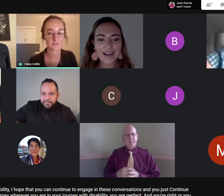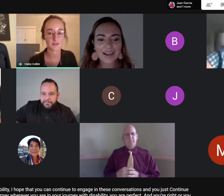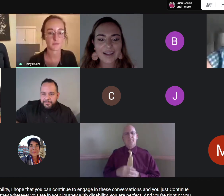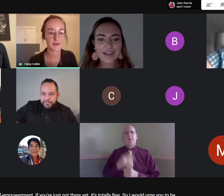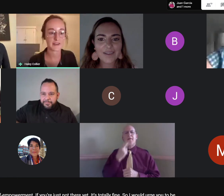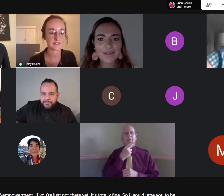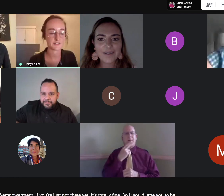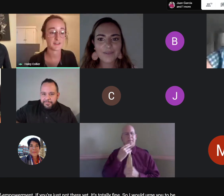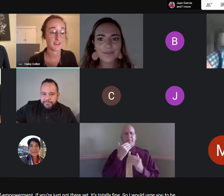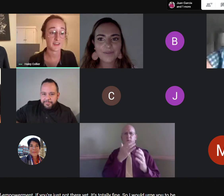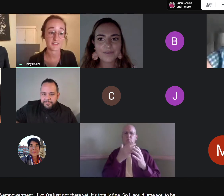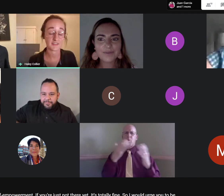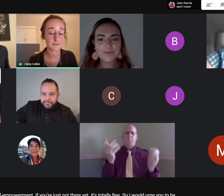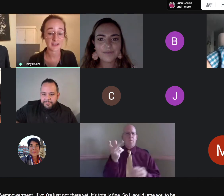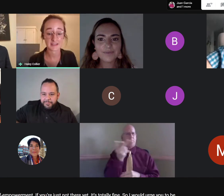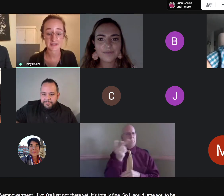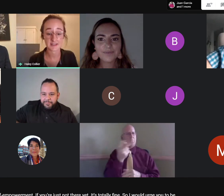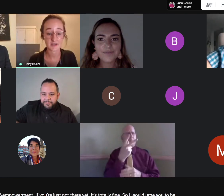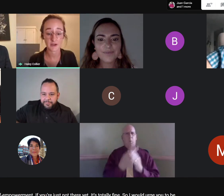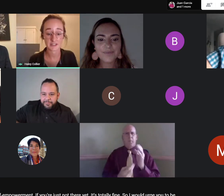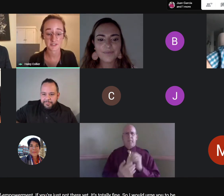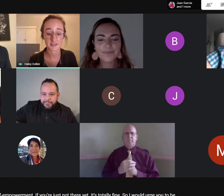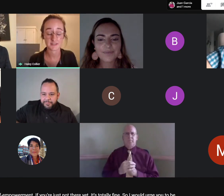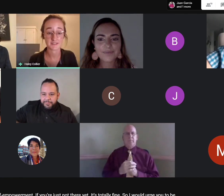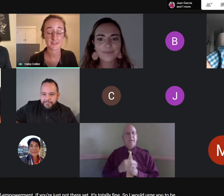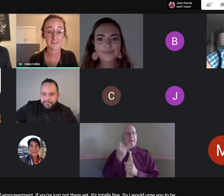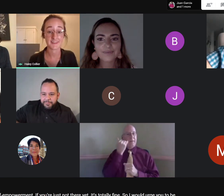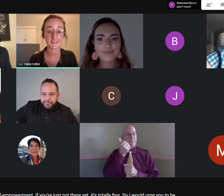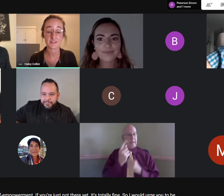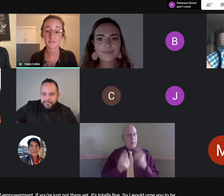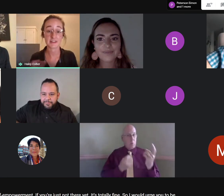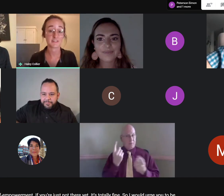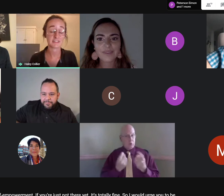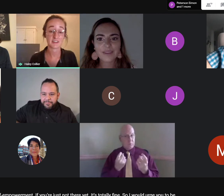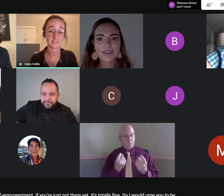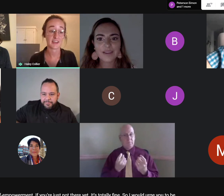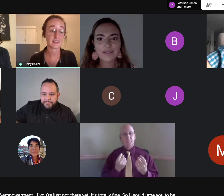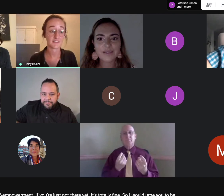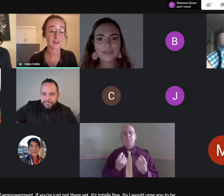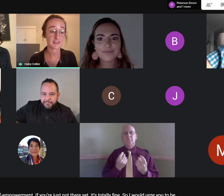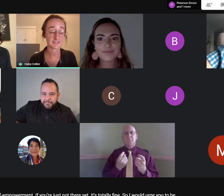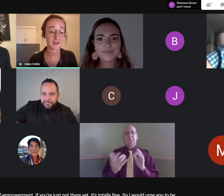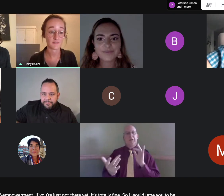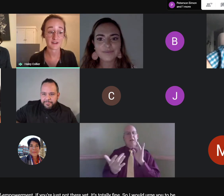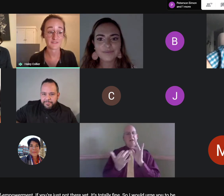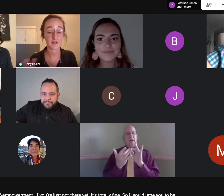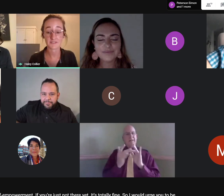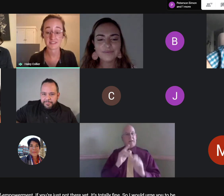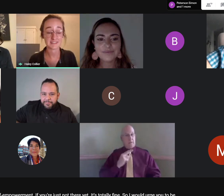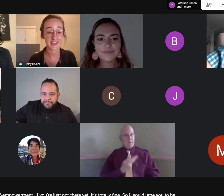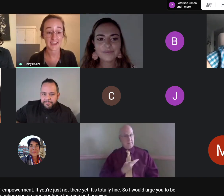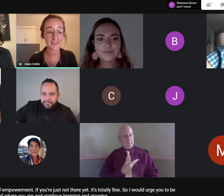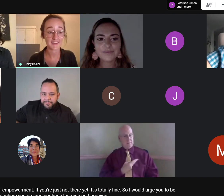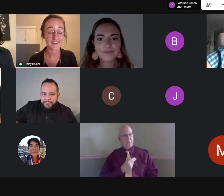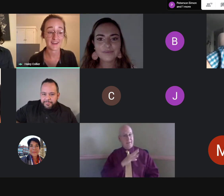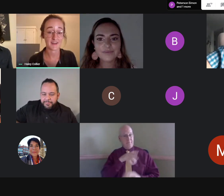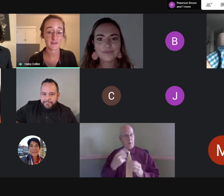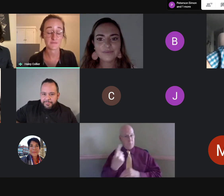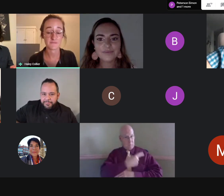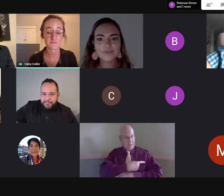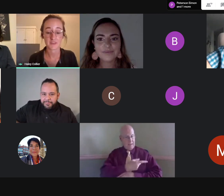Absolutely. Thank you so much. And if anybody has any questions, feel free to reach out to any of us that were involved